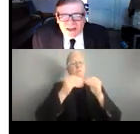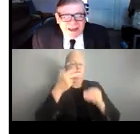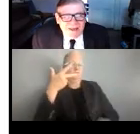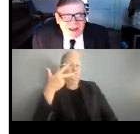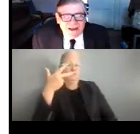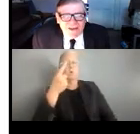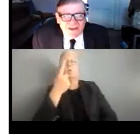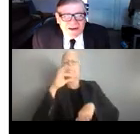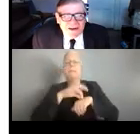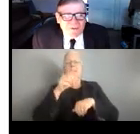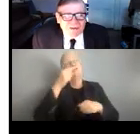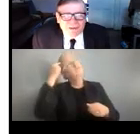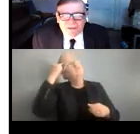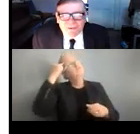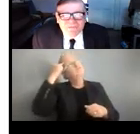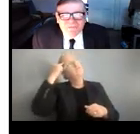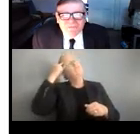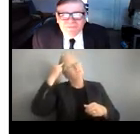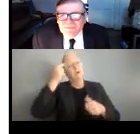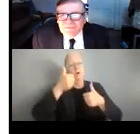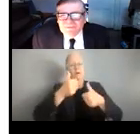minute to get that done and then come round, people.